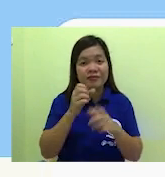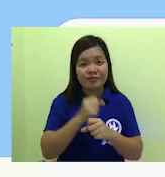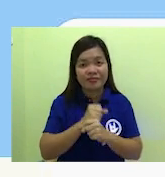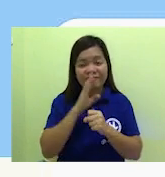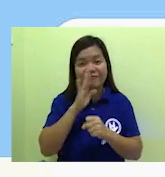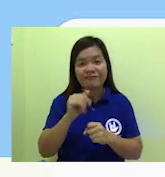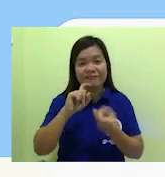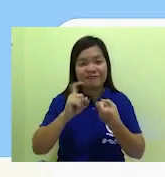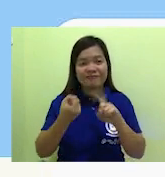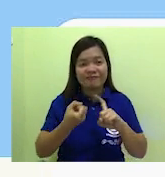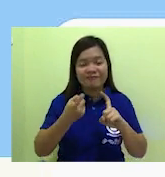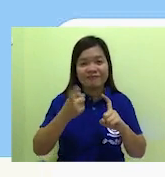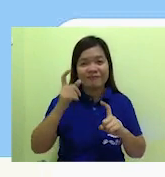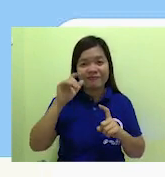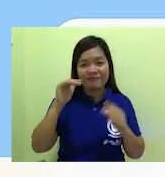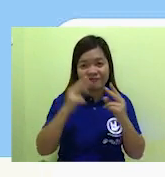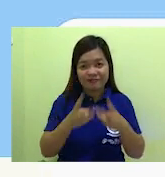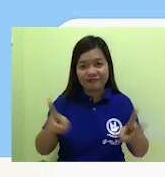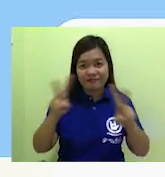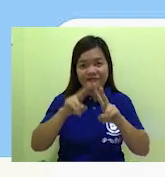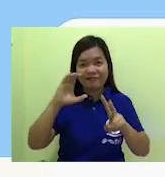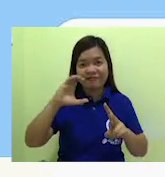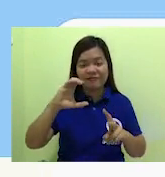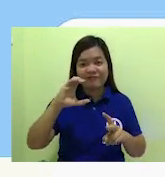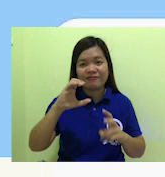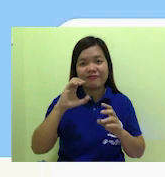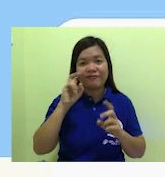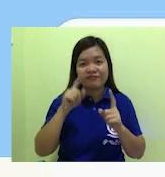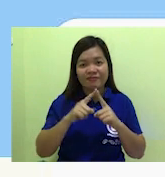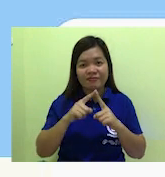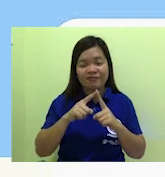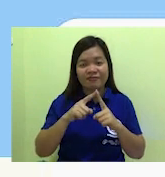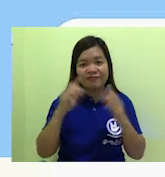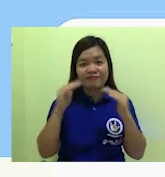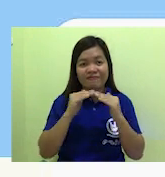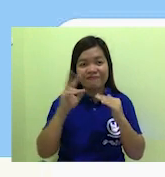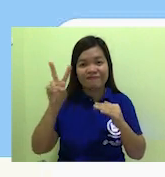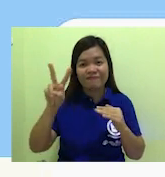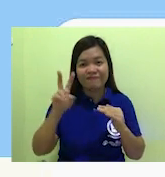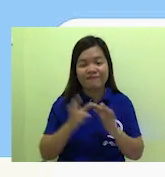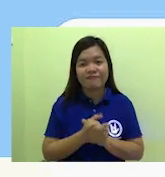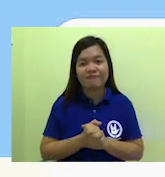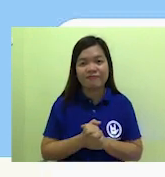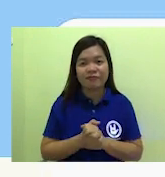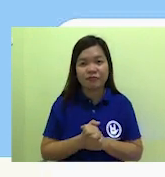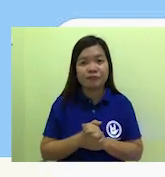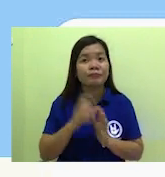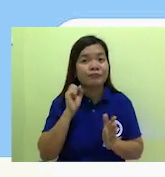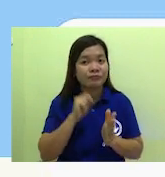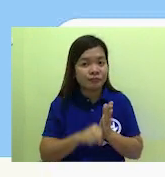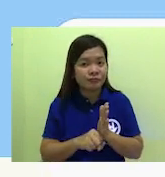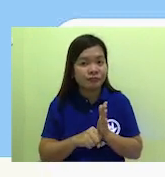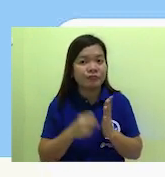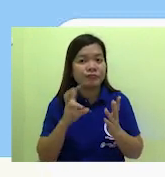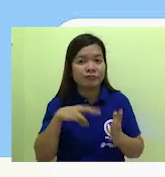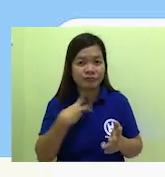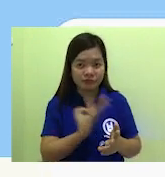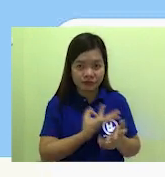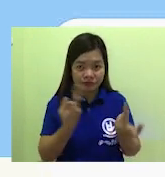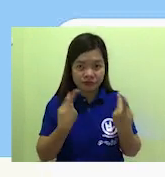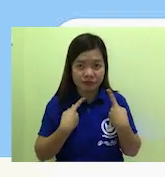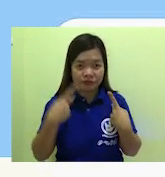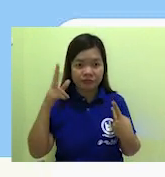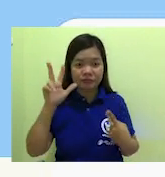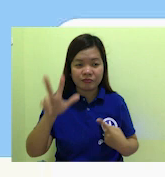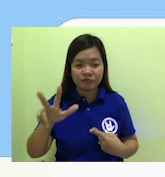It is obtained by substituting the value of C to equation 2. So, we